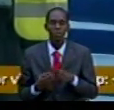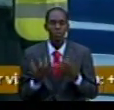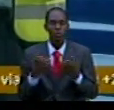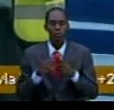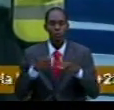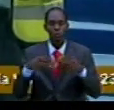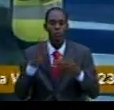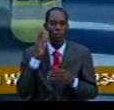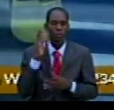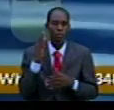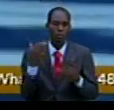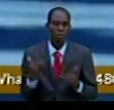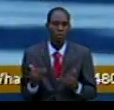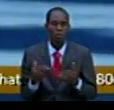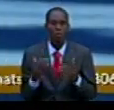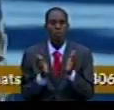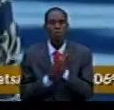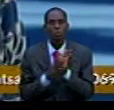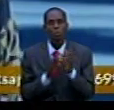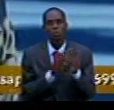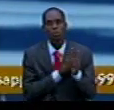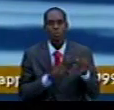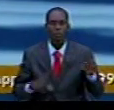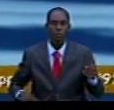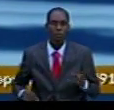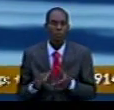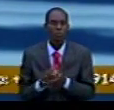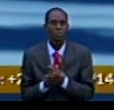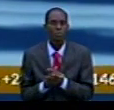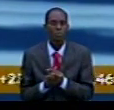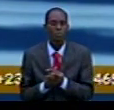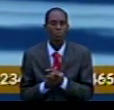for her. Praise the Lord. Hallelujah. My